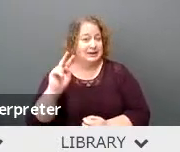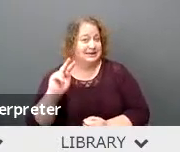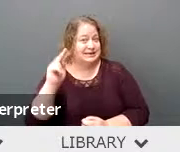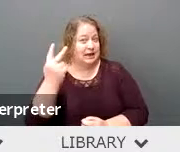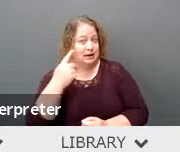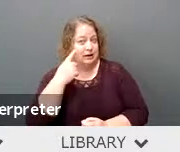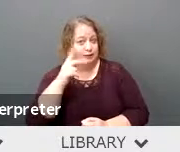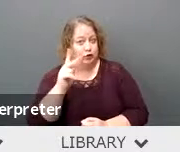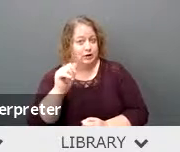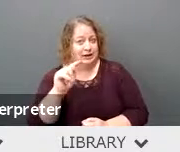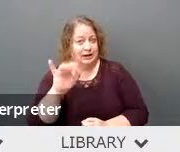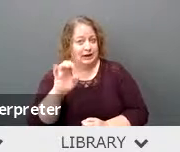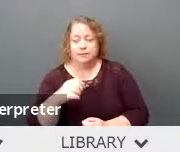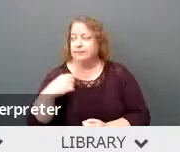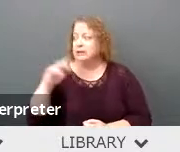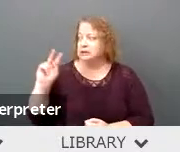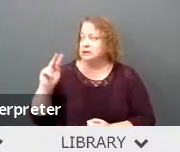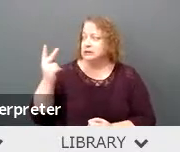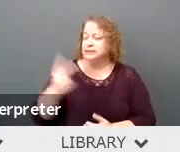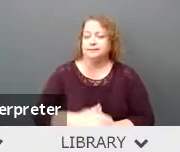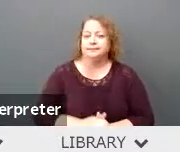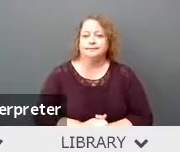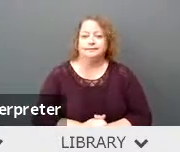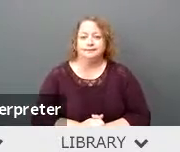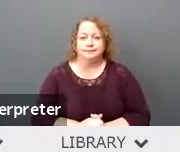Need a second on Katie's. Second.